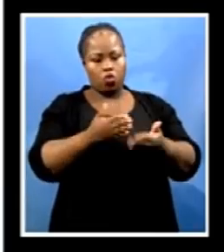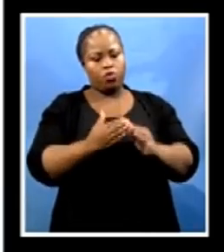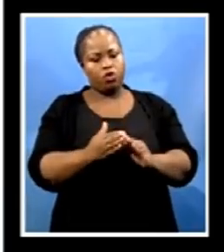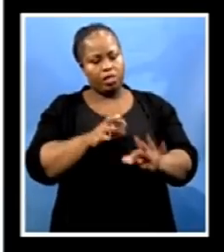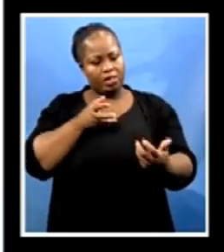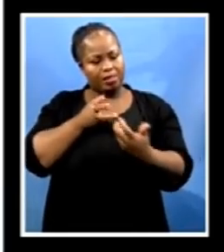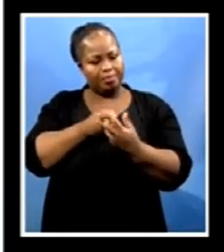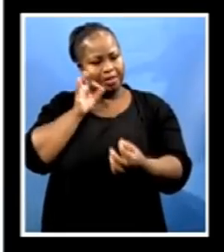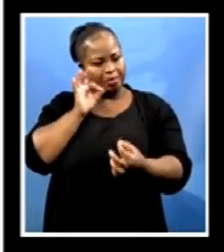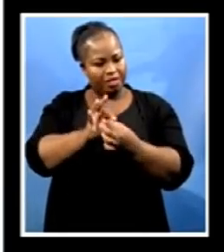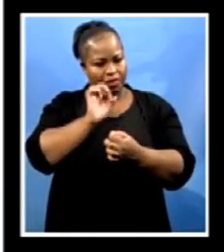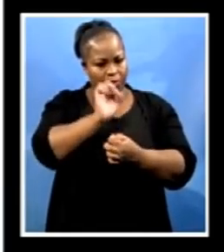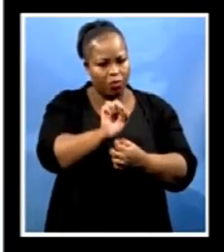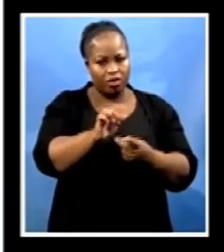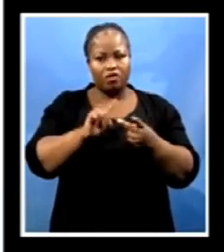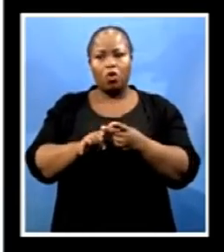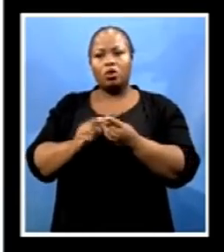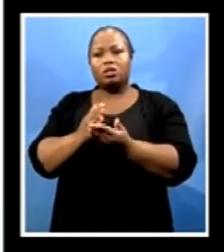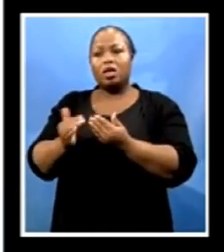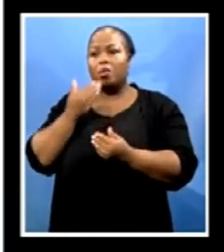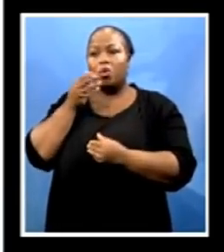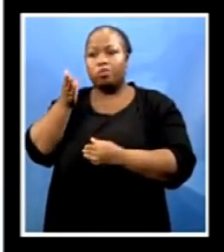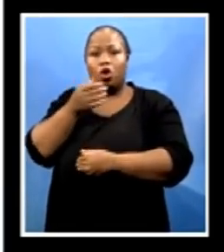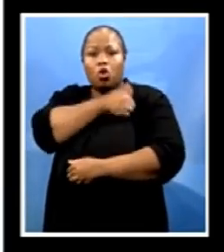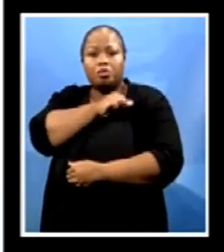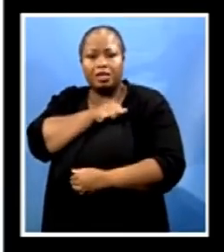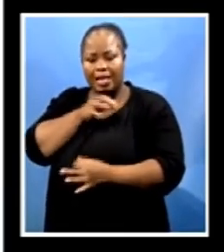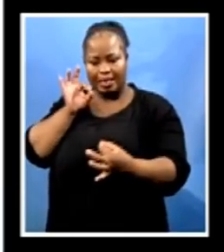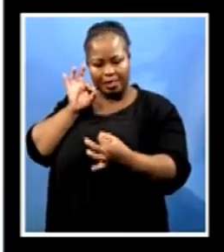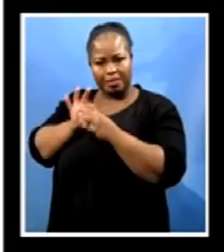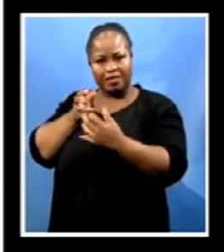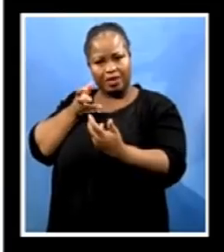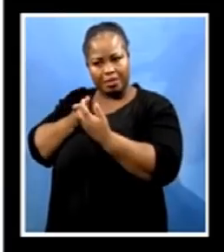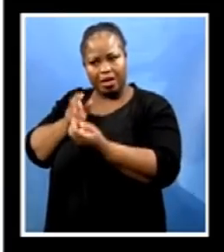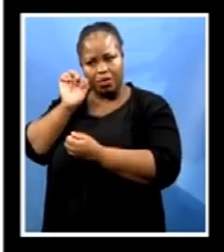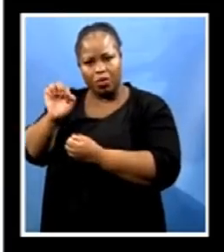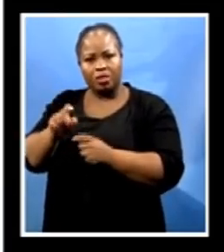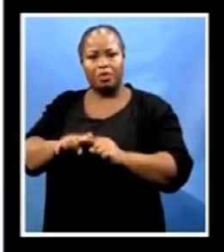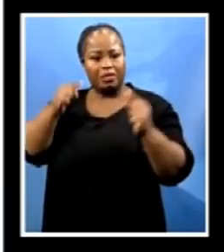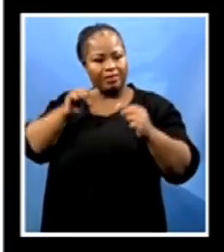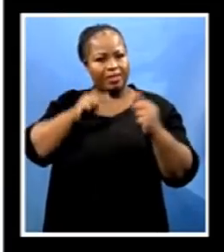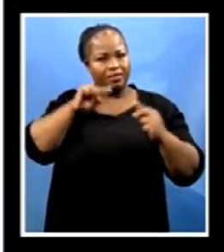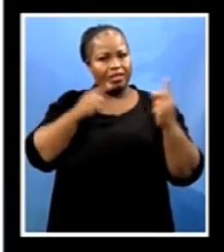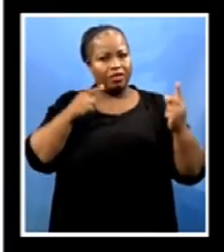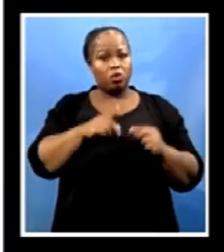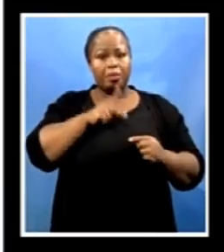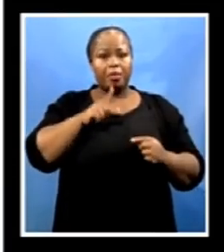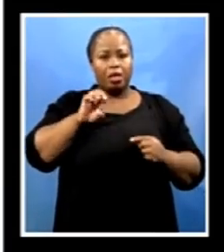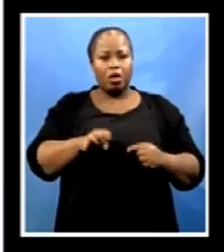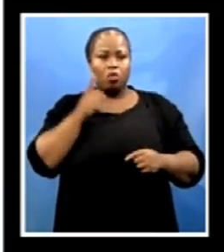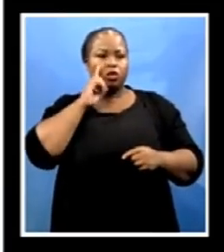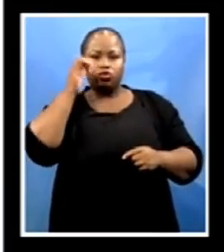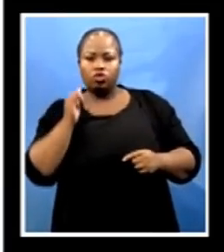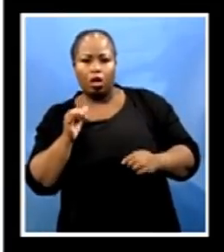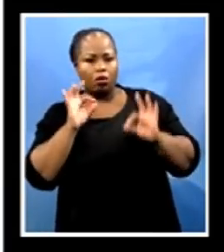frontline workers in a hospital. It needed a complex process of verifying and validating the suppliers as well as